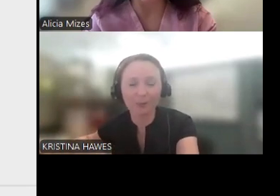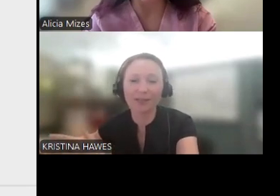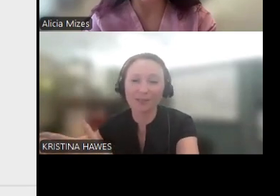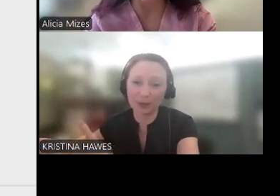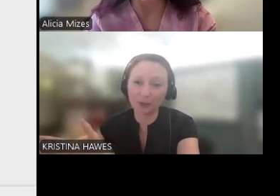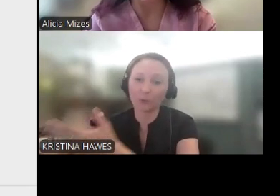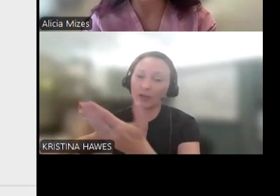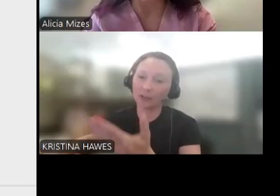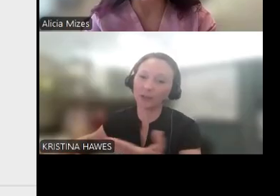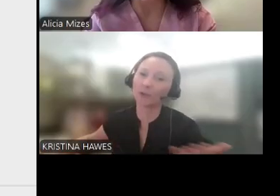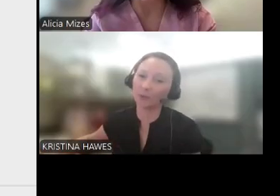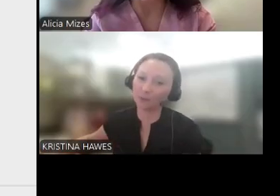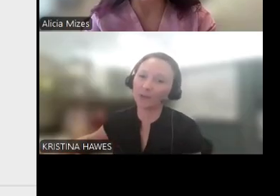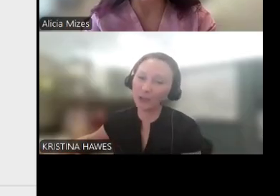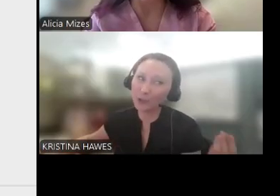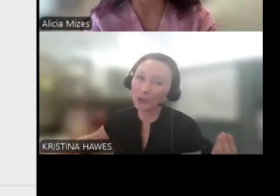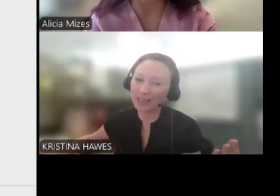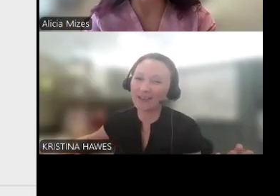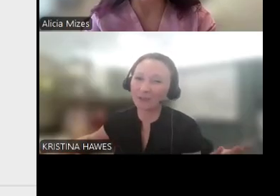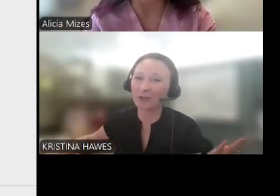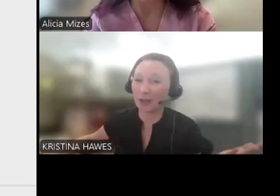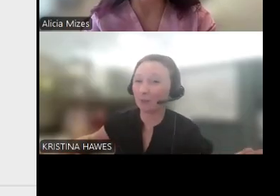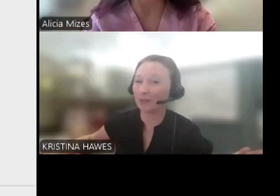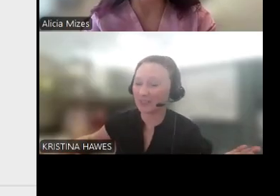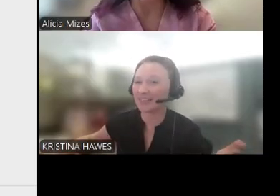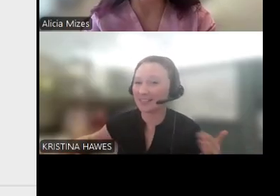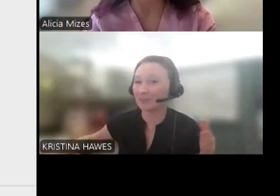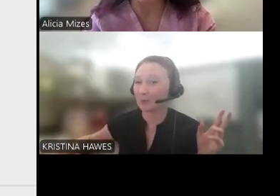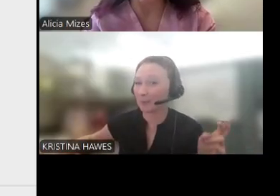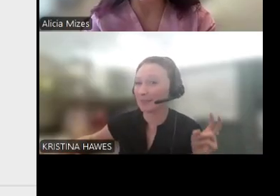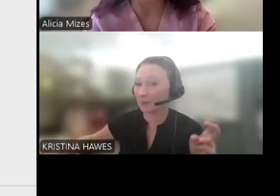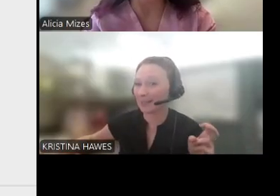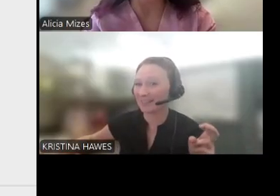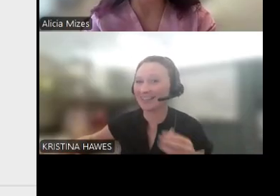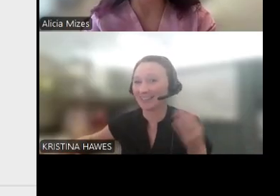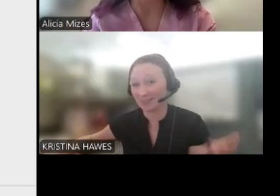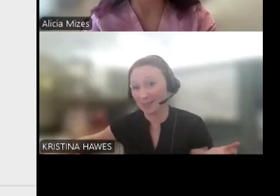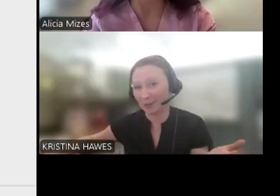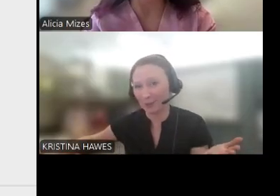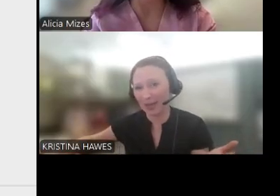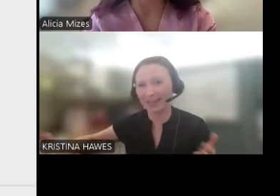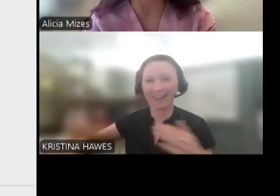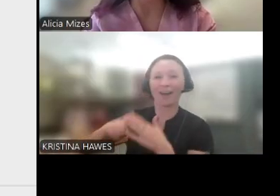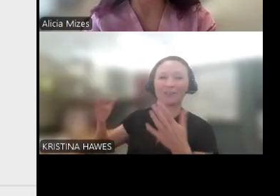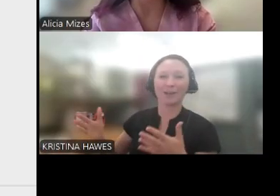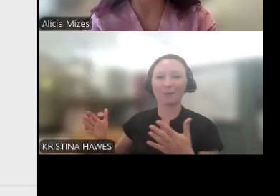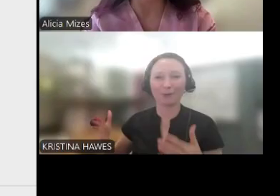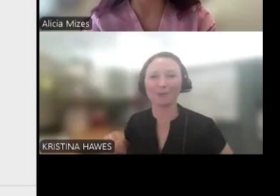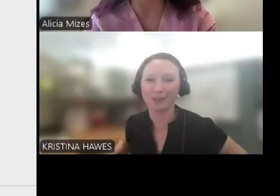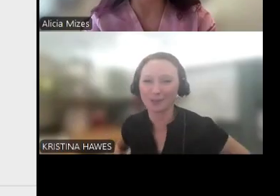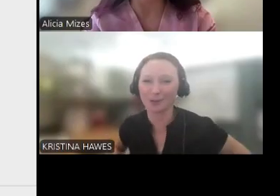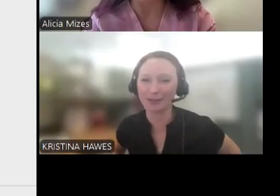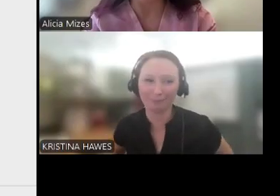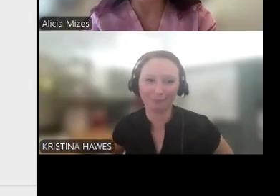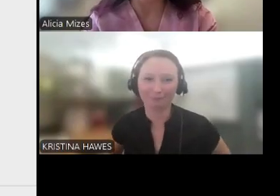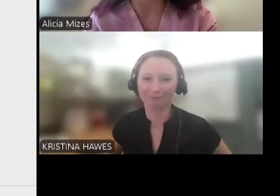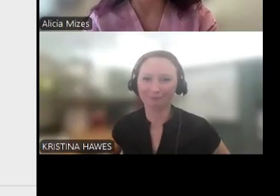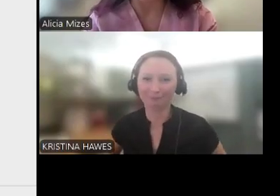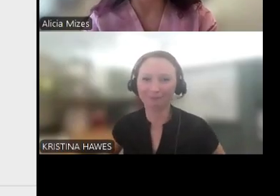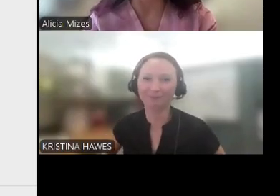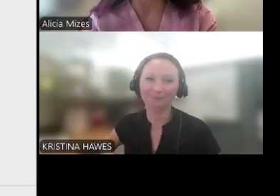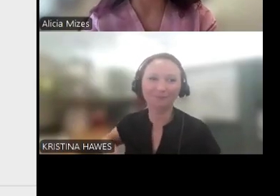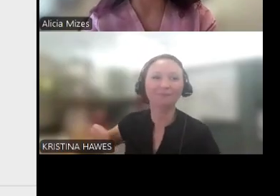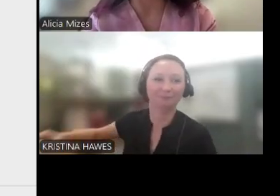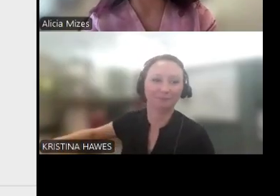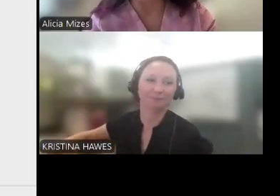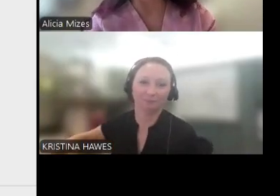expiration dates? Because milk, we all know you can usually have it for a couple of days after the best by date and it's still okay. How does that work with sunscreen? So